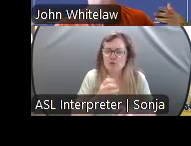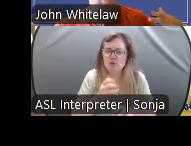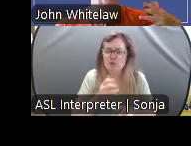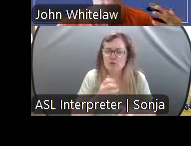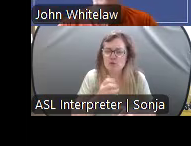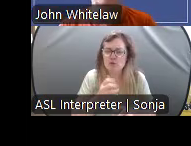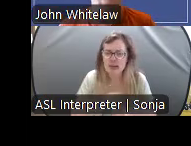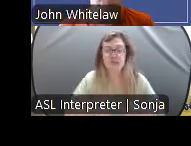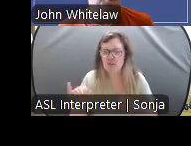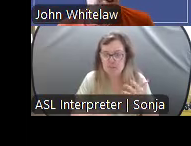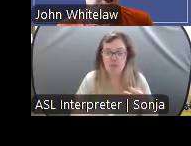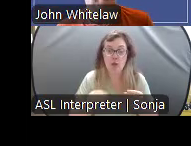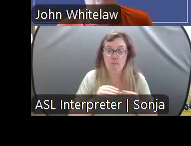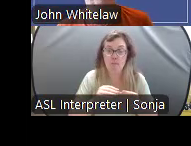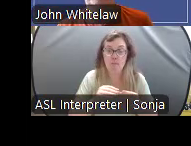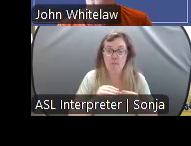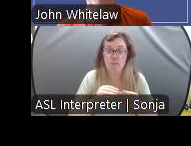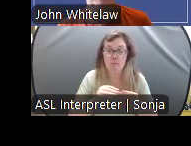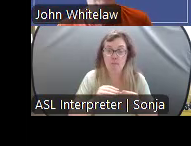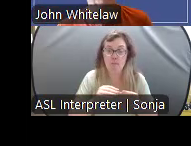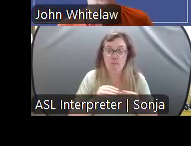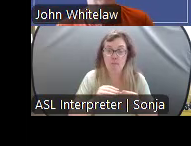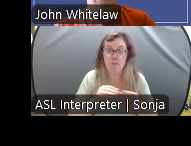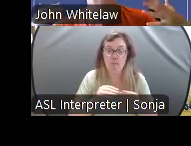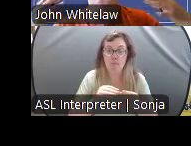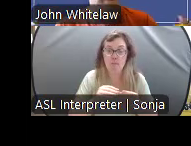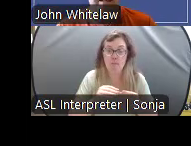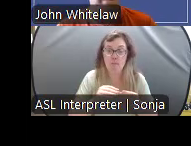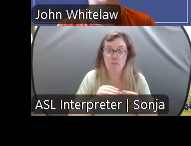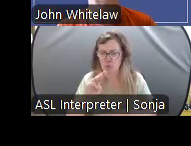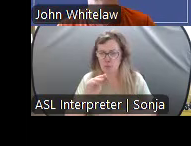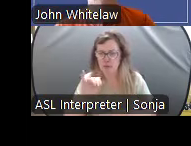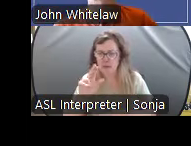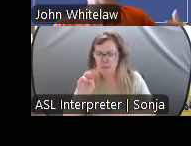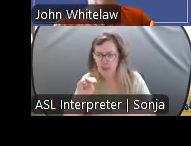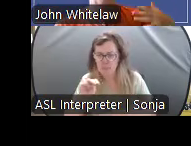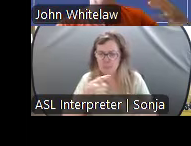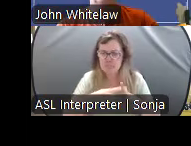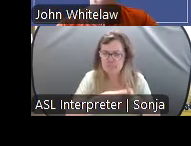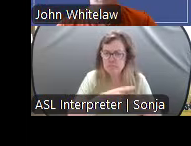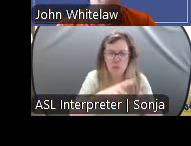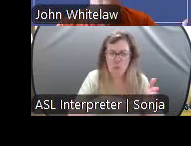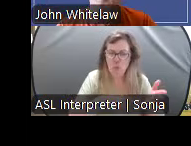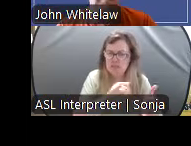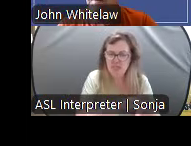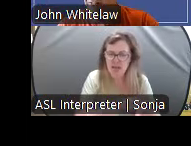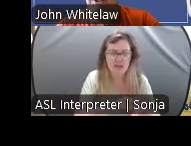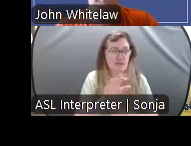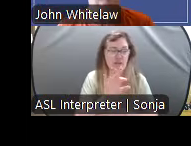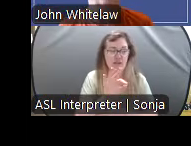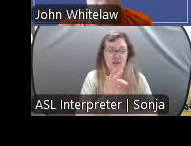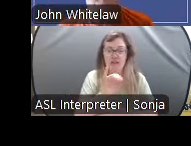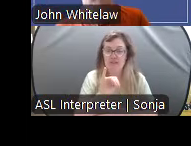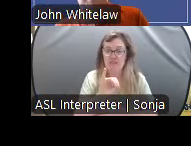in terms of premiums for Social Security, what is premiums? It's your FICA taxes, which is on the first 100 and this